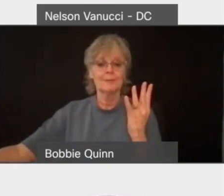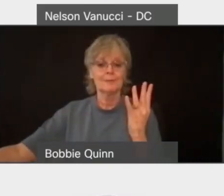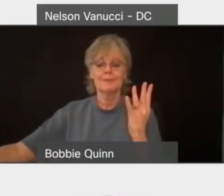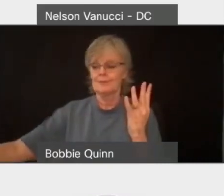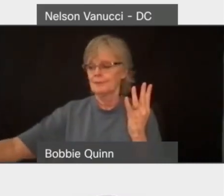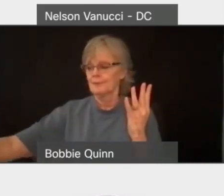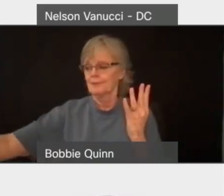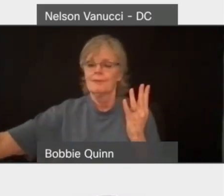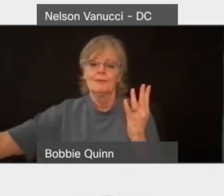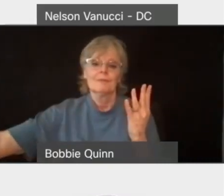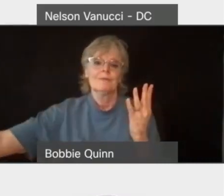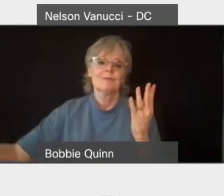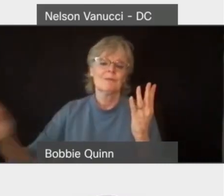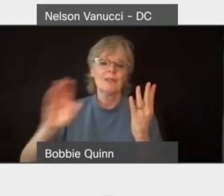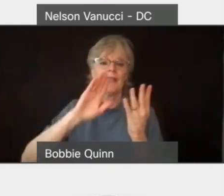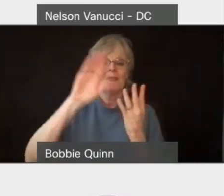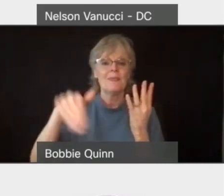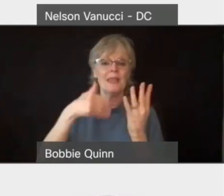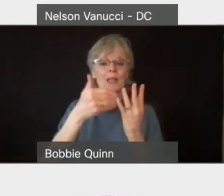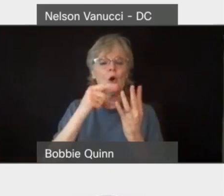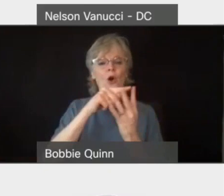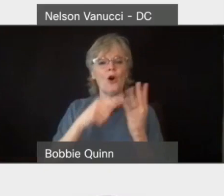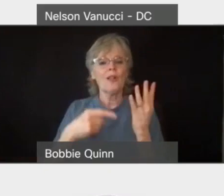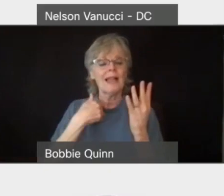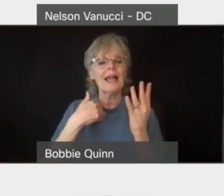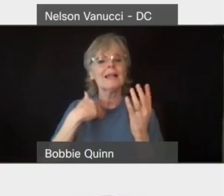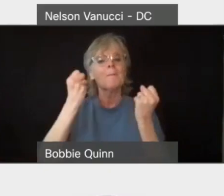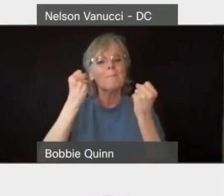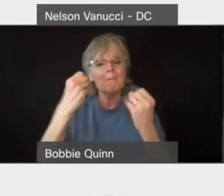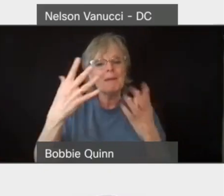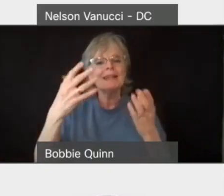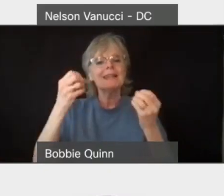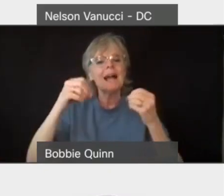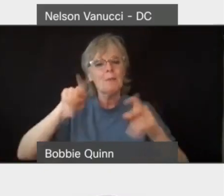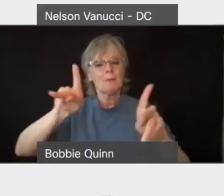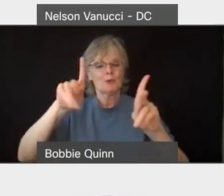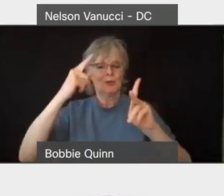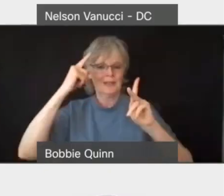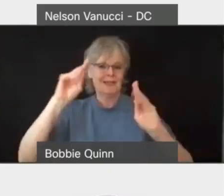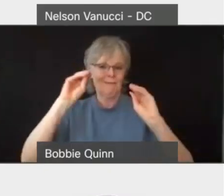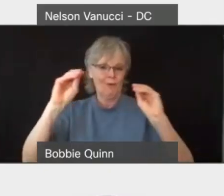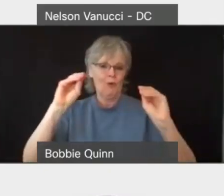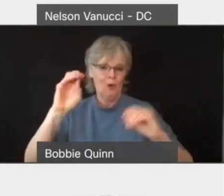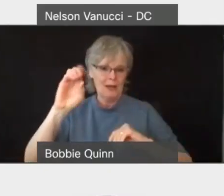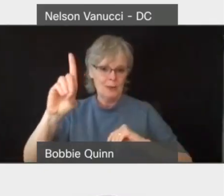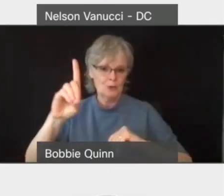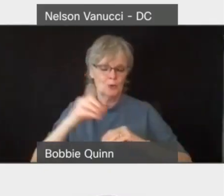was that they all had many opportunities for education.